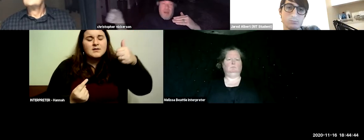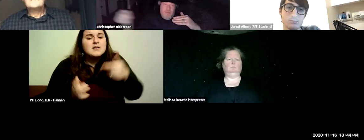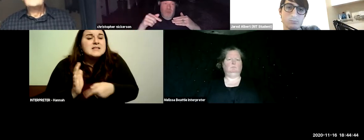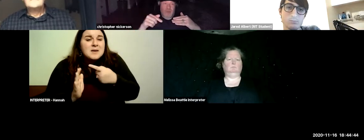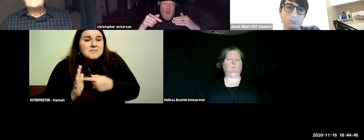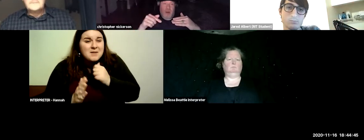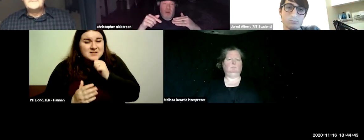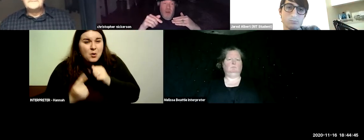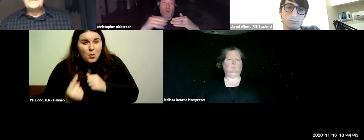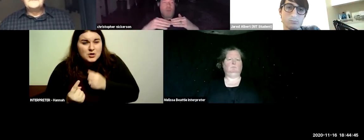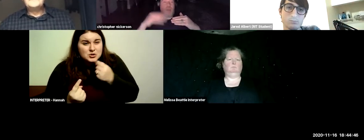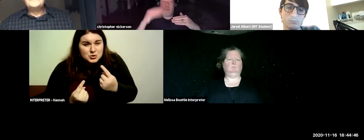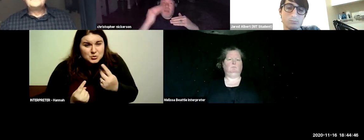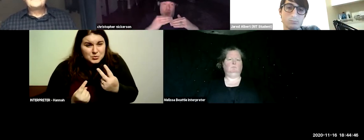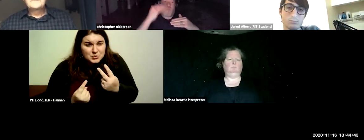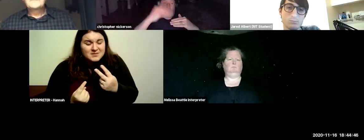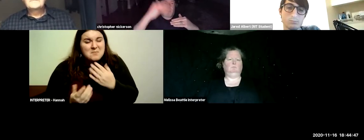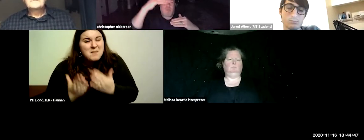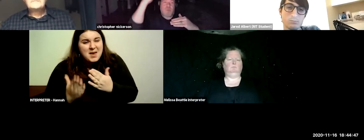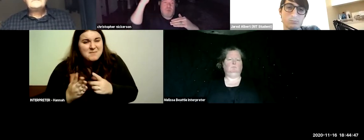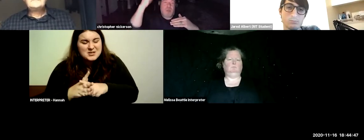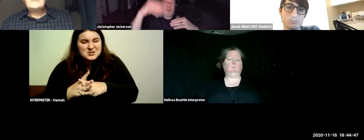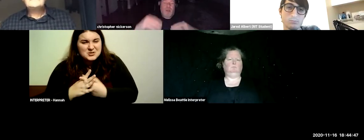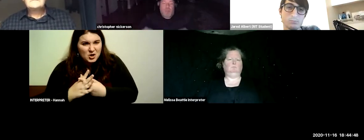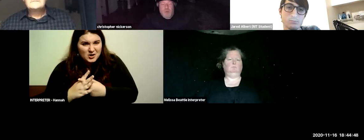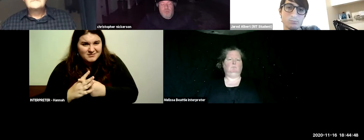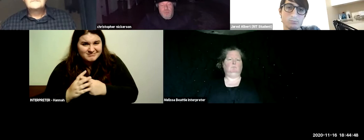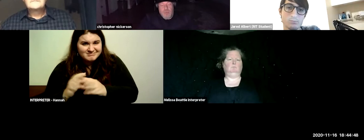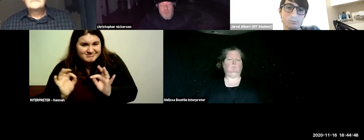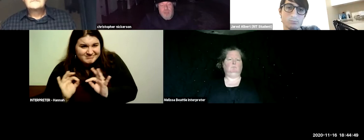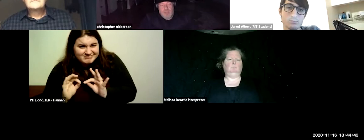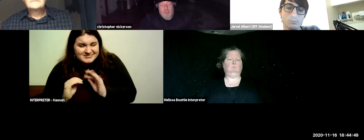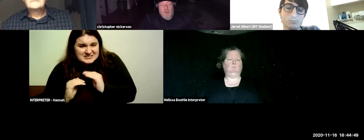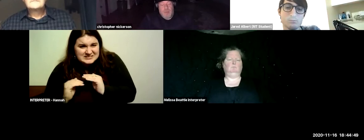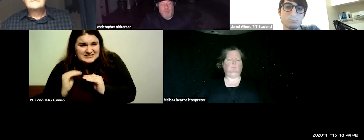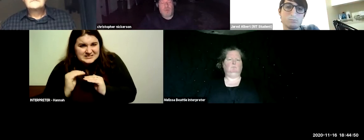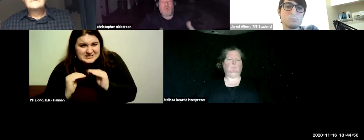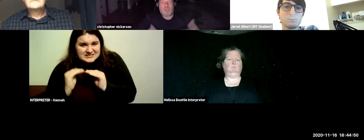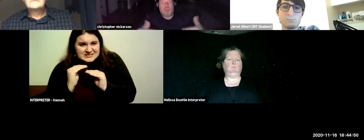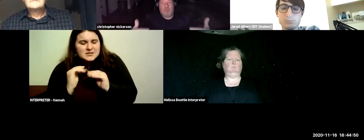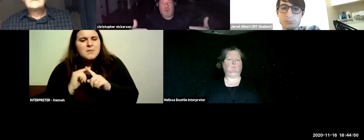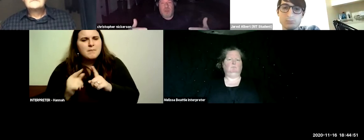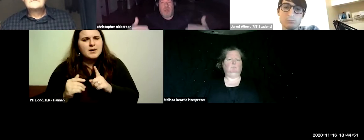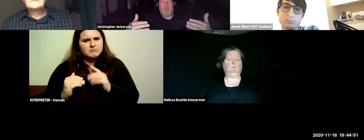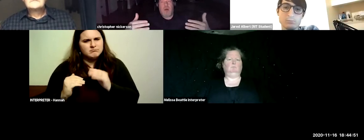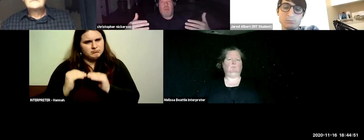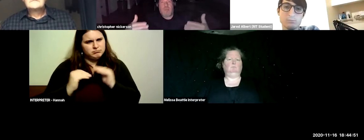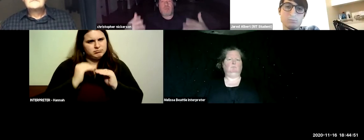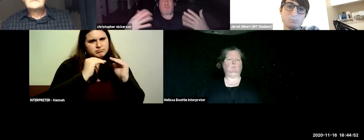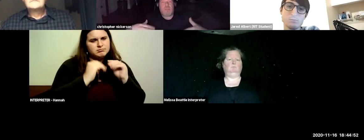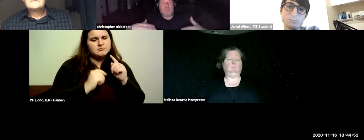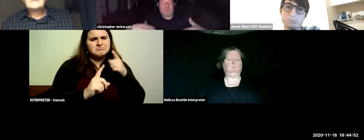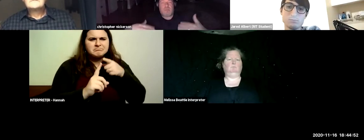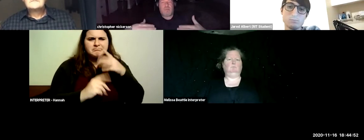1.0001 and I have to start there, or maybe I can go from one to two to three, but really it's about the progression of learning and about